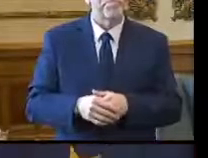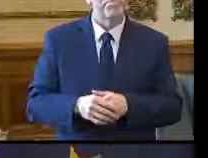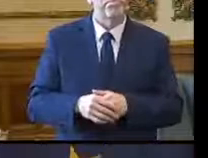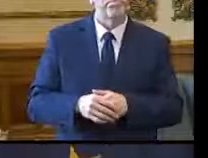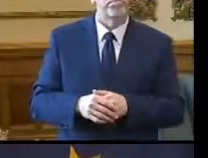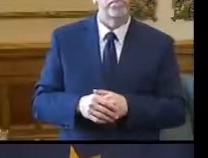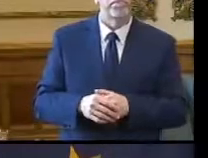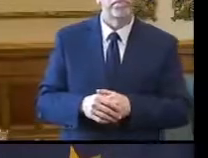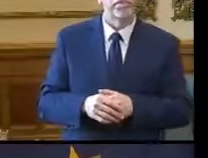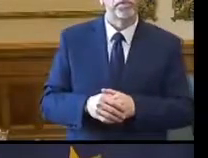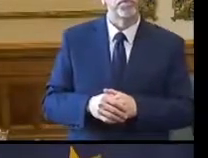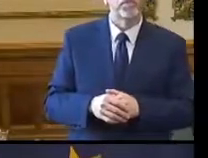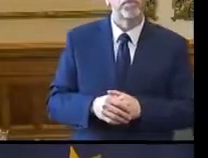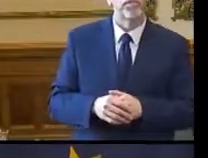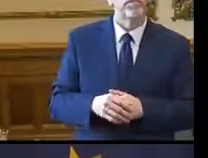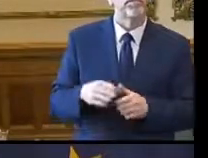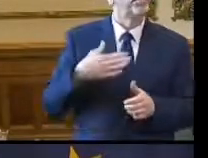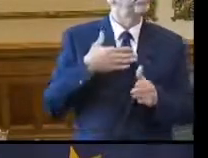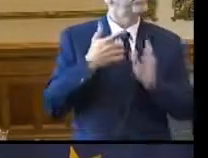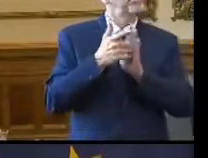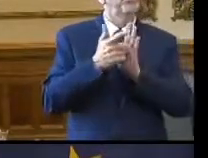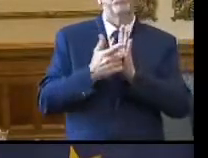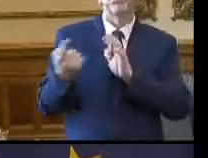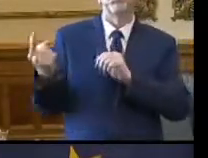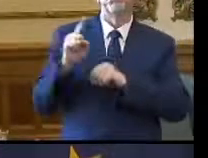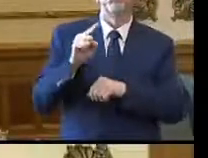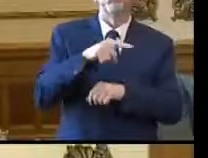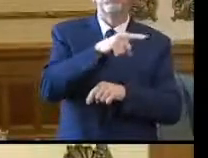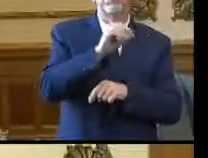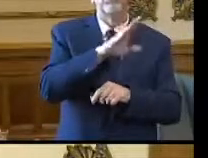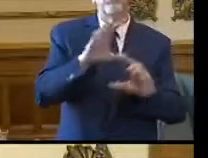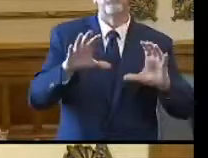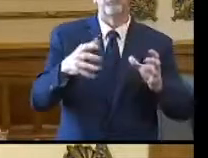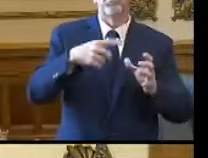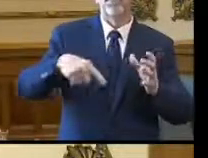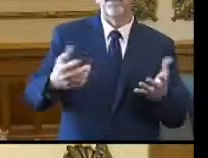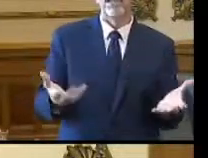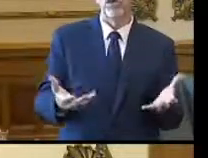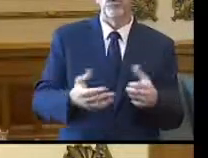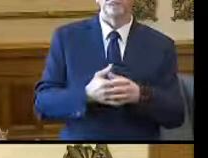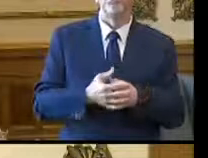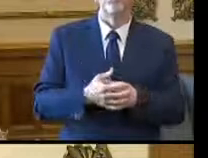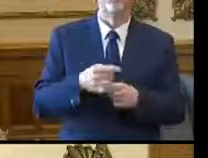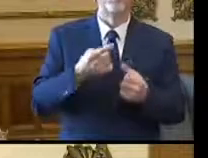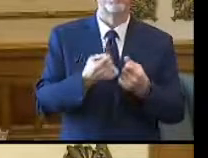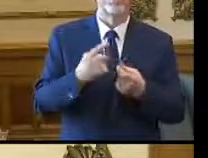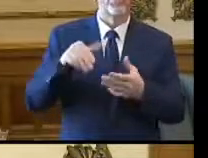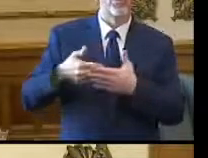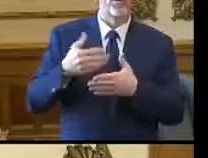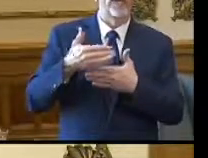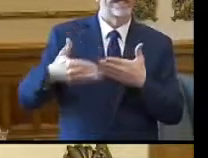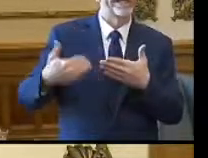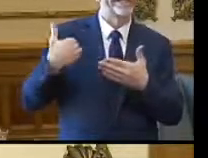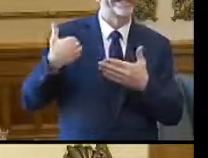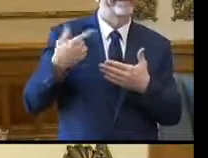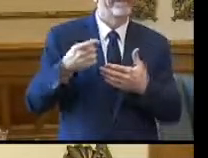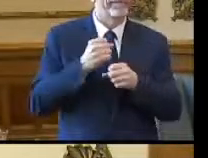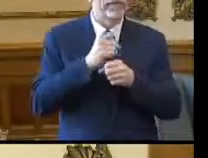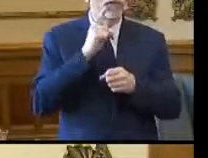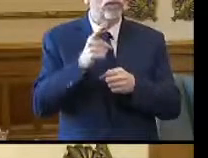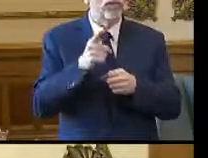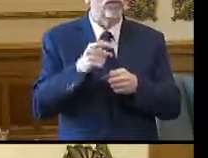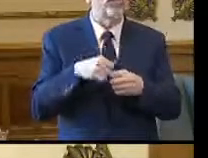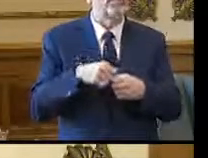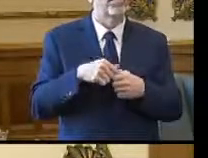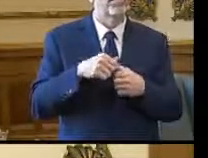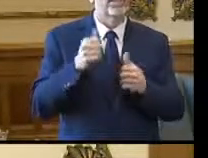there? Currently, we do not have any confirmed positive cases at Good Samaritan. We have tested a number of individuals and